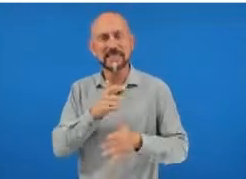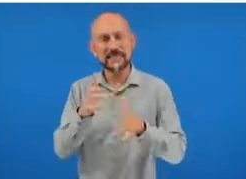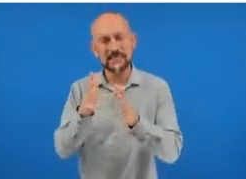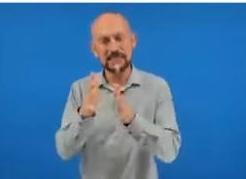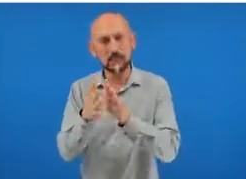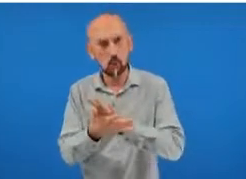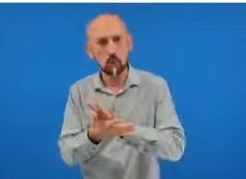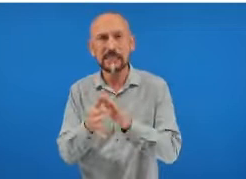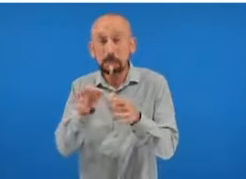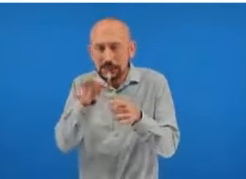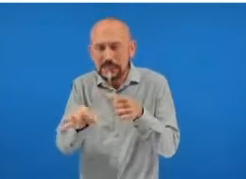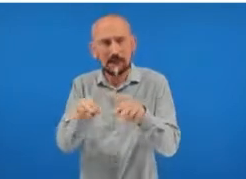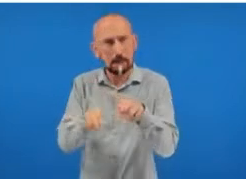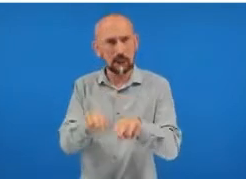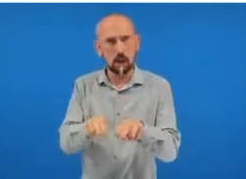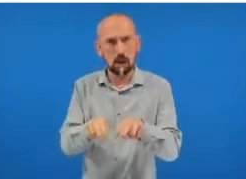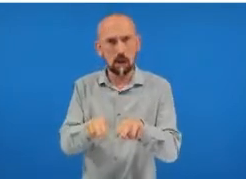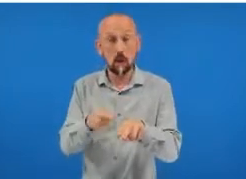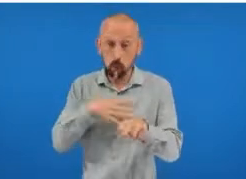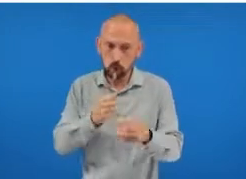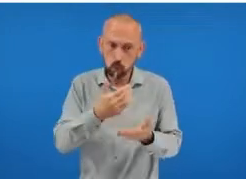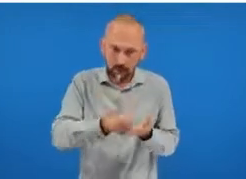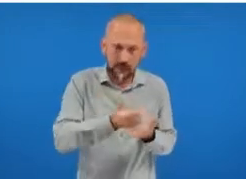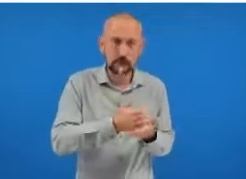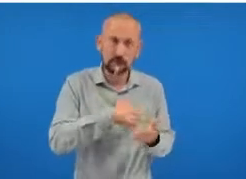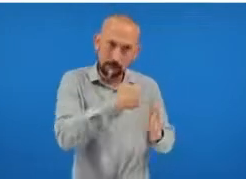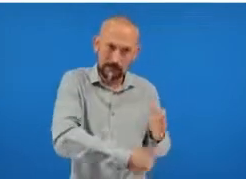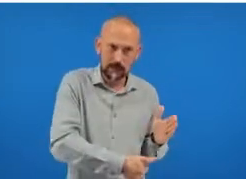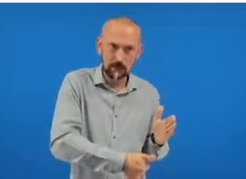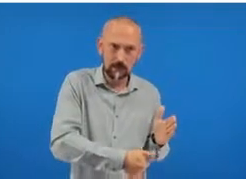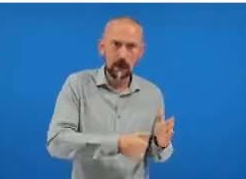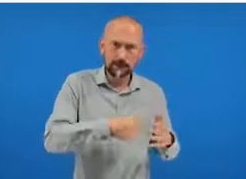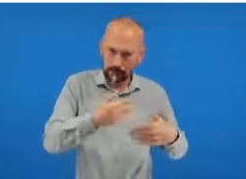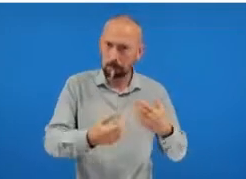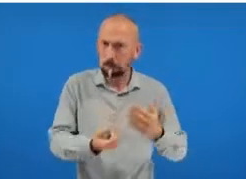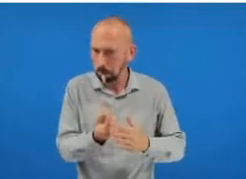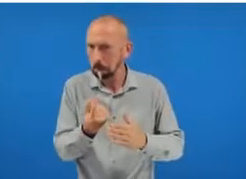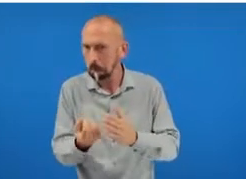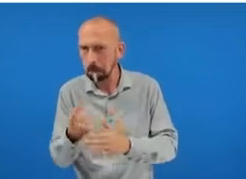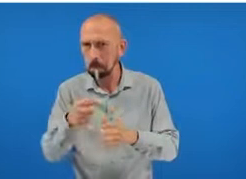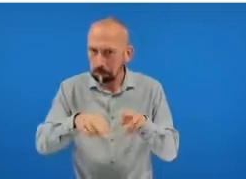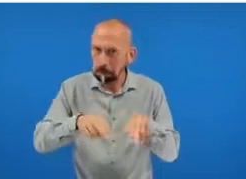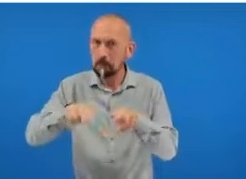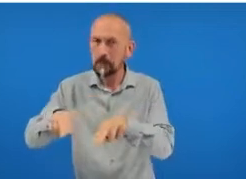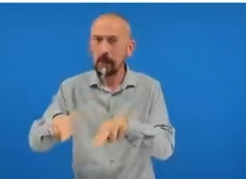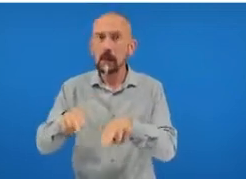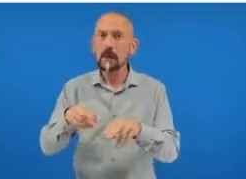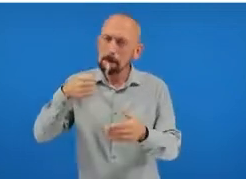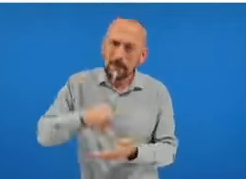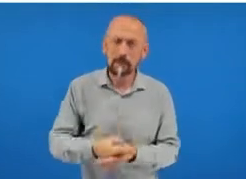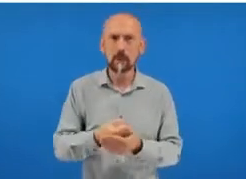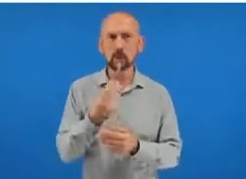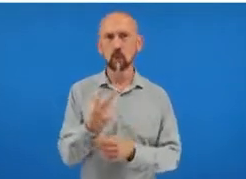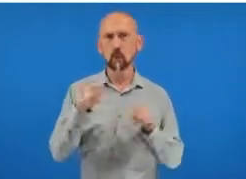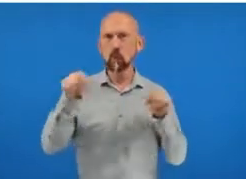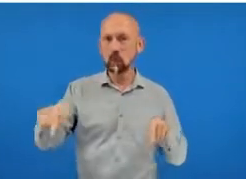then as treatment progresses. At a minimum, we want to have 2 sets of scores, as Alison talked about, so that we can